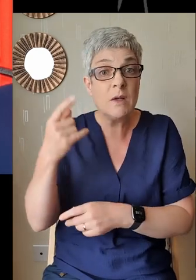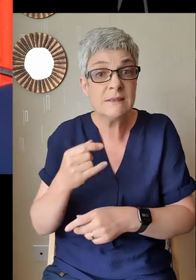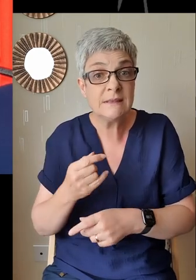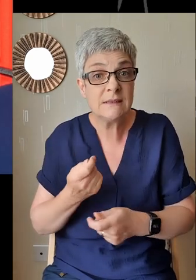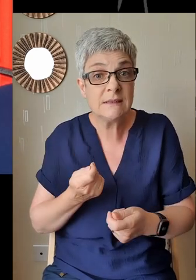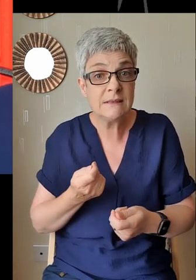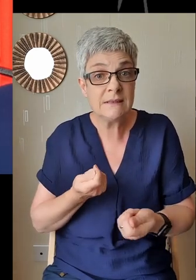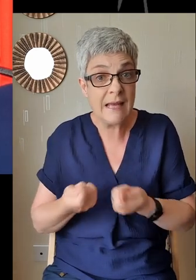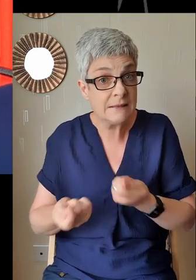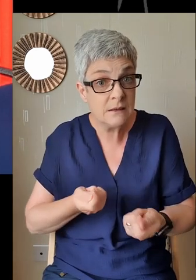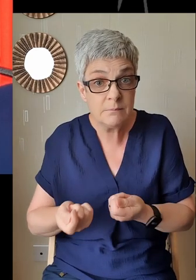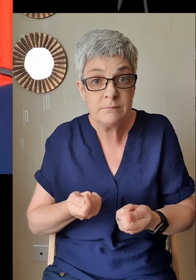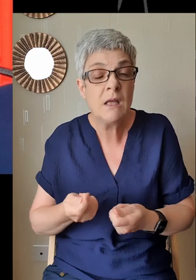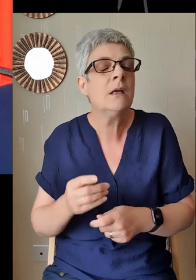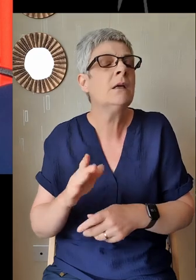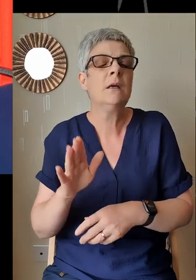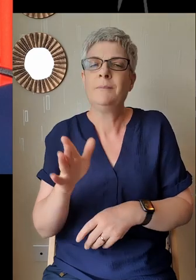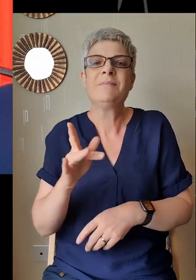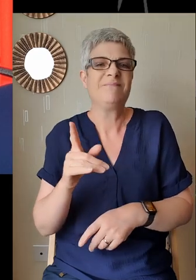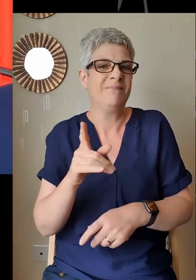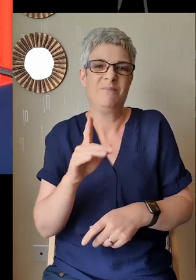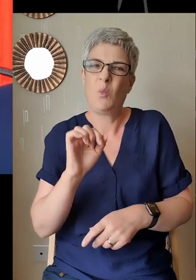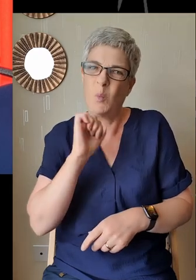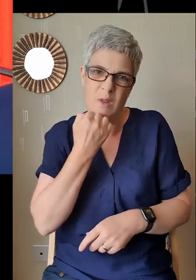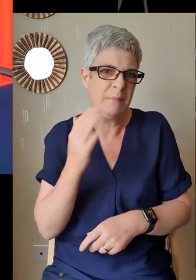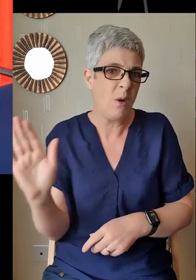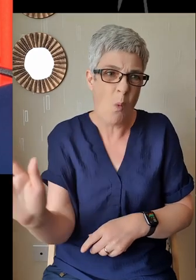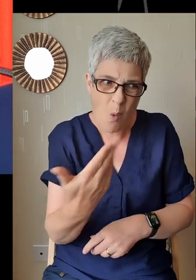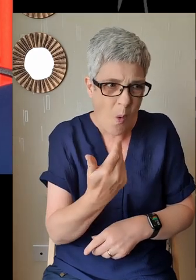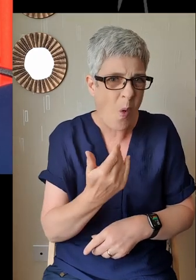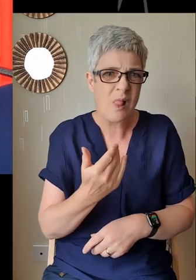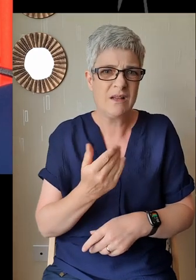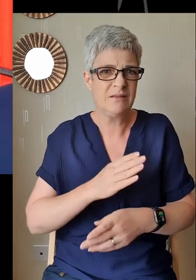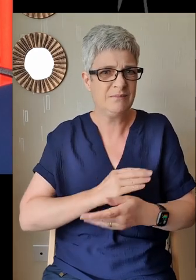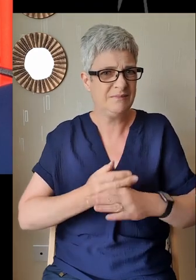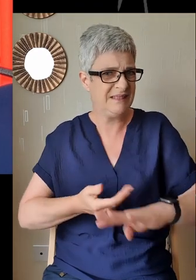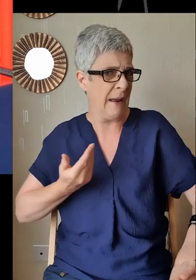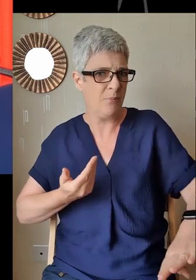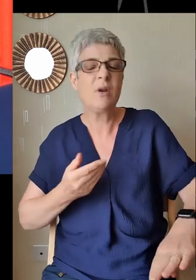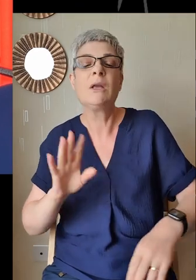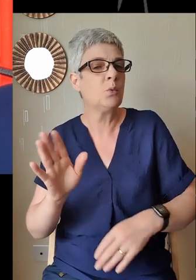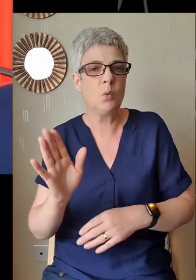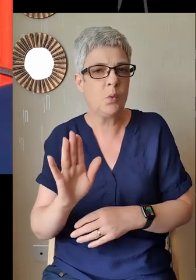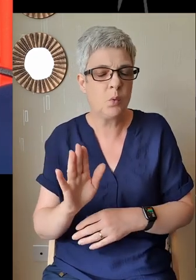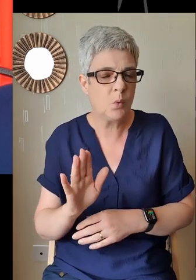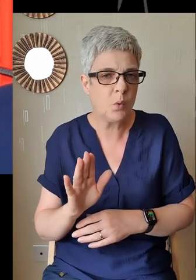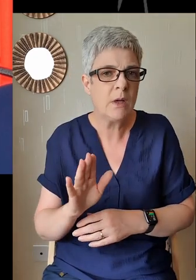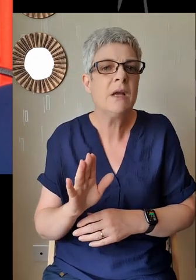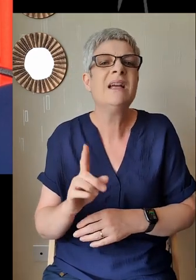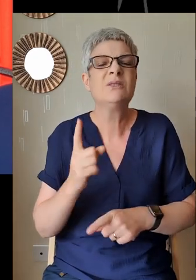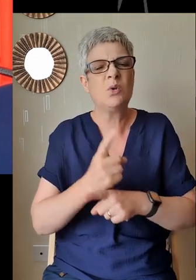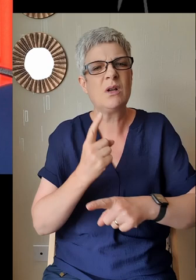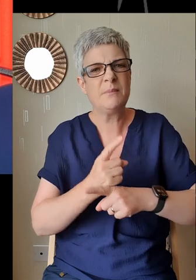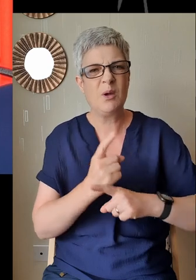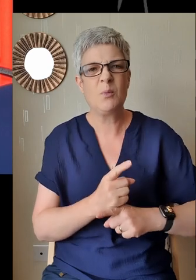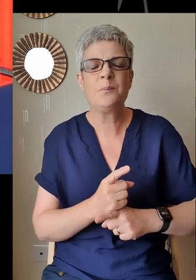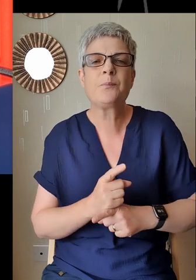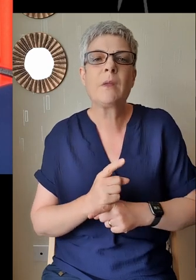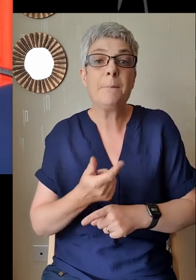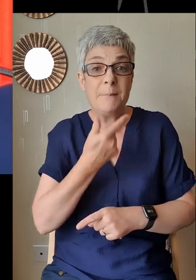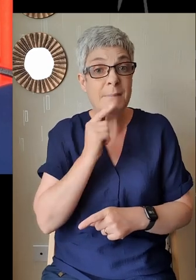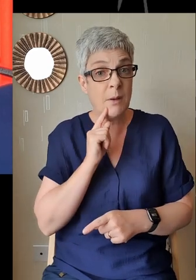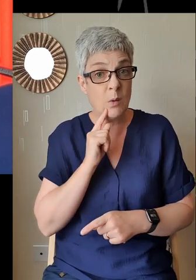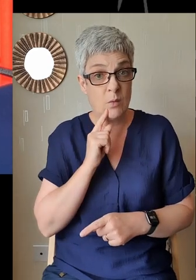us. None of us are 100% perfect. No, he's not talking of lapses. He's talking about those who live a